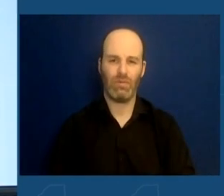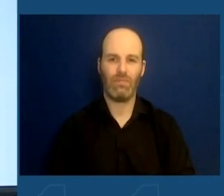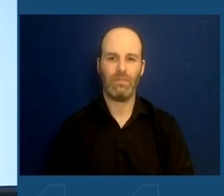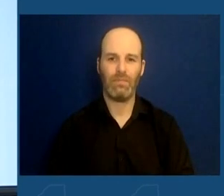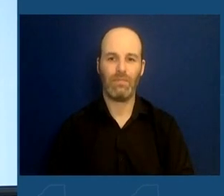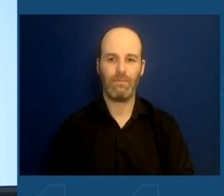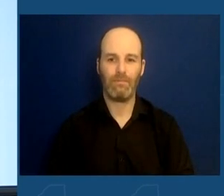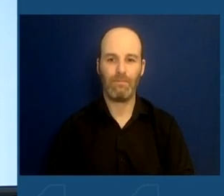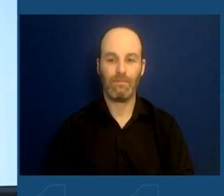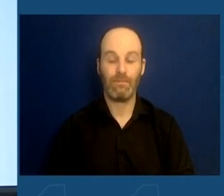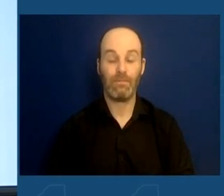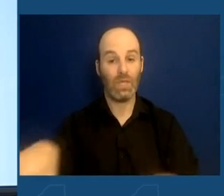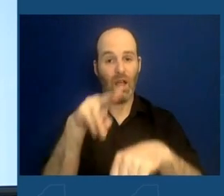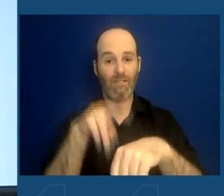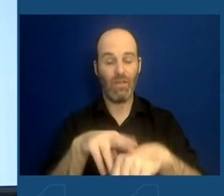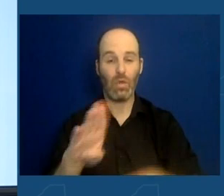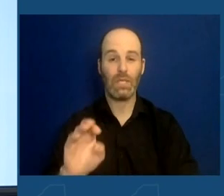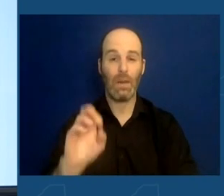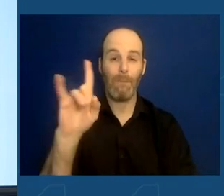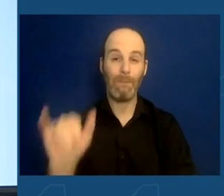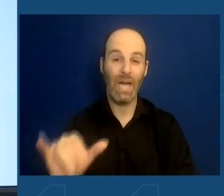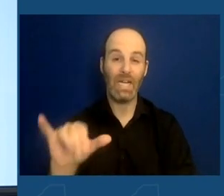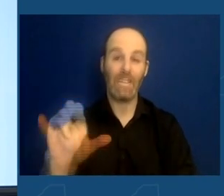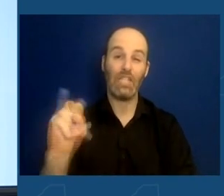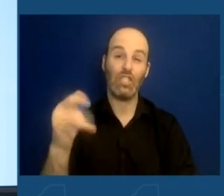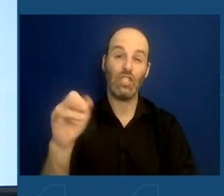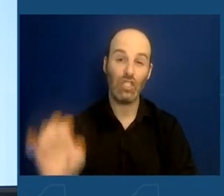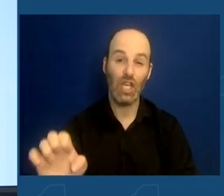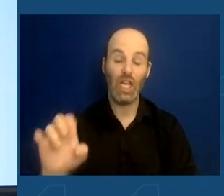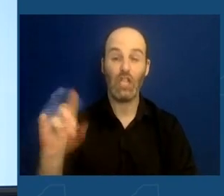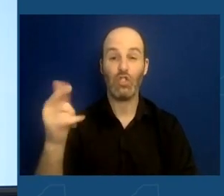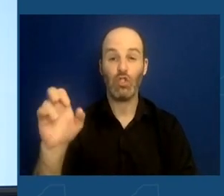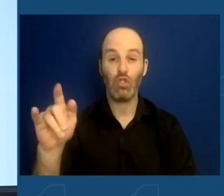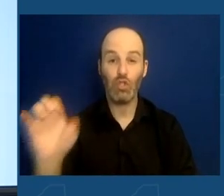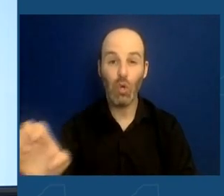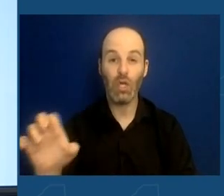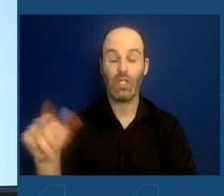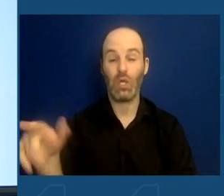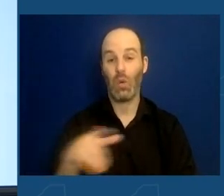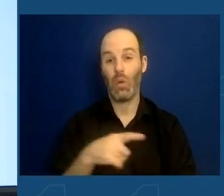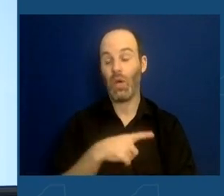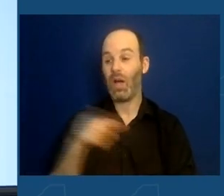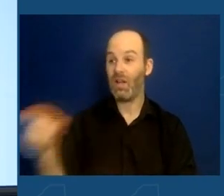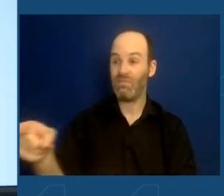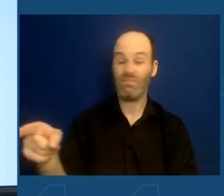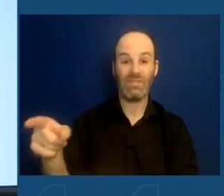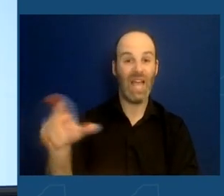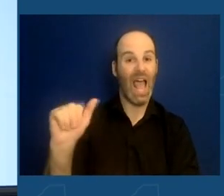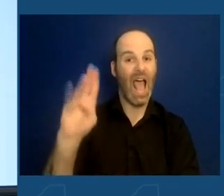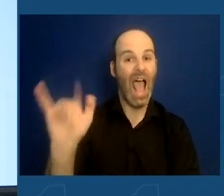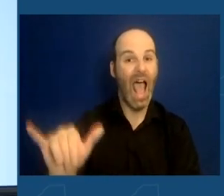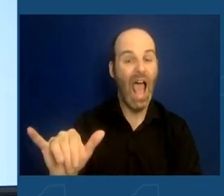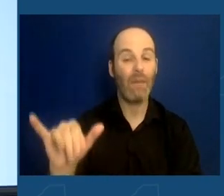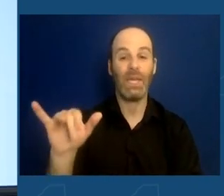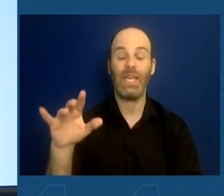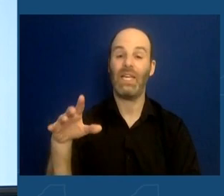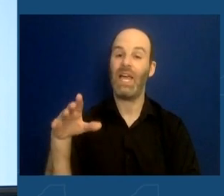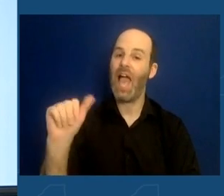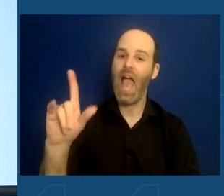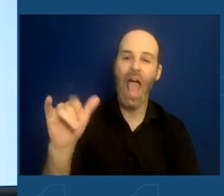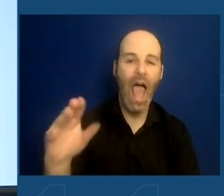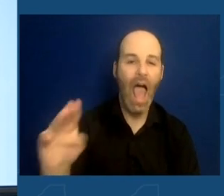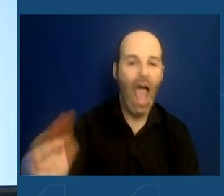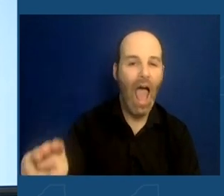Of course, Buddy, Shane, and George with Broadwell Hospitality Group, Ed Alberts and Abby Weaver at Riverwalk, Adam Avery, Kyle Walton